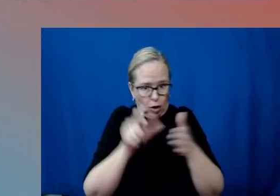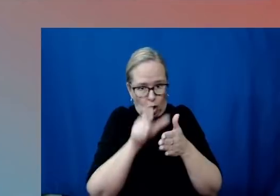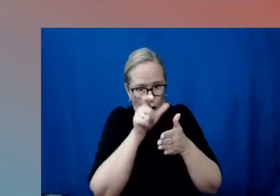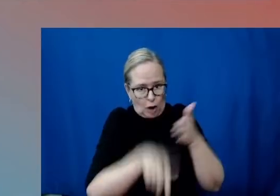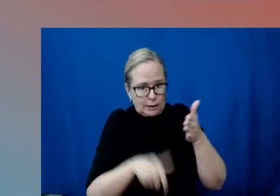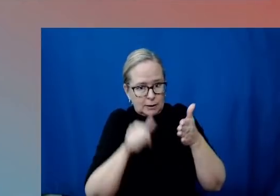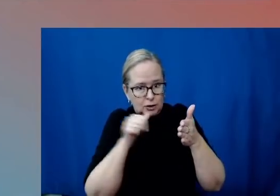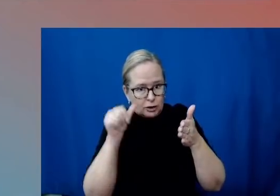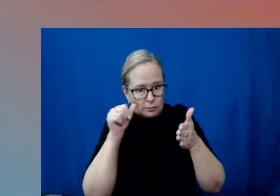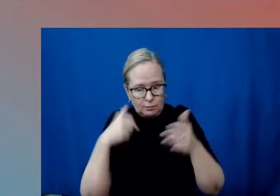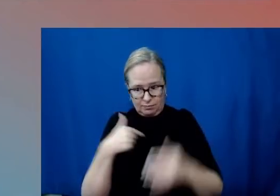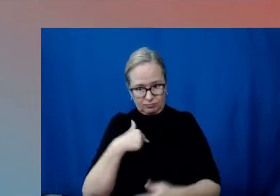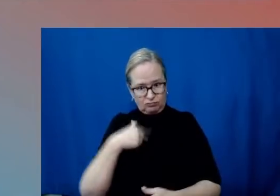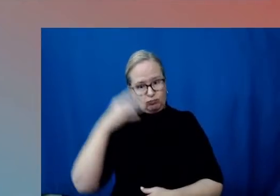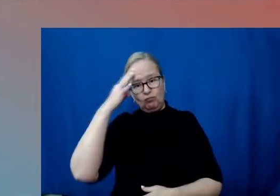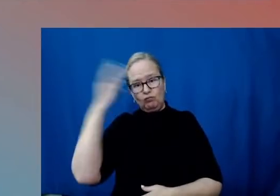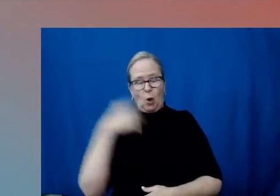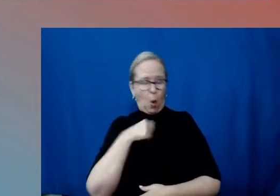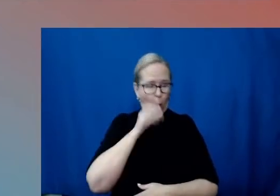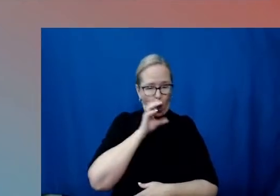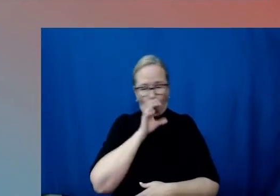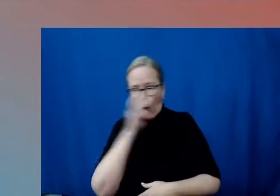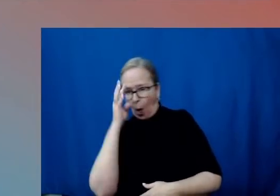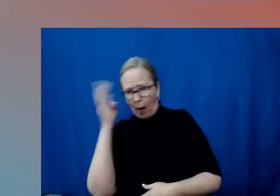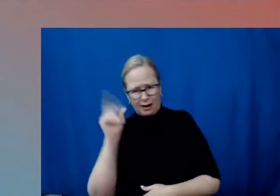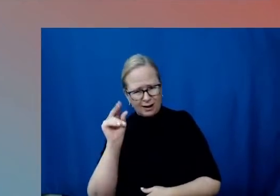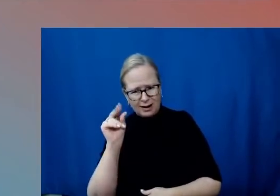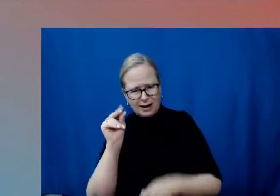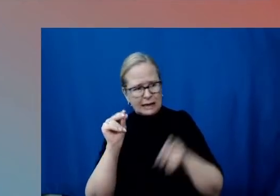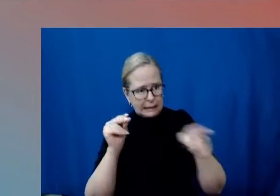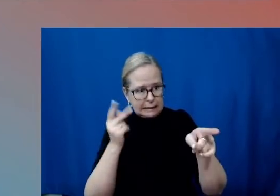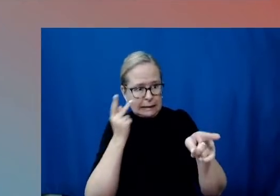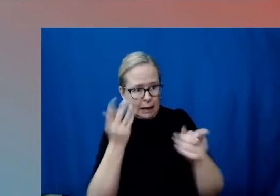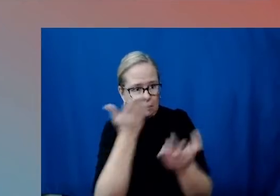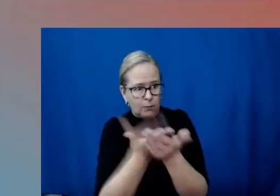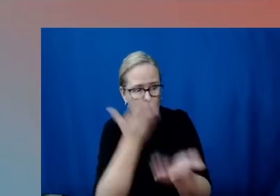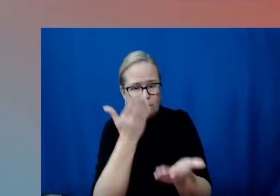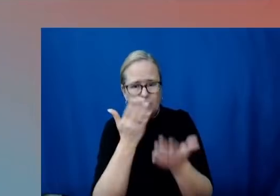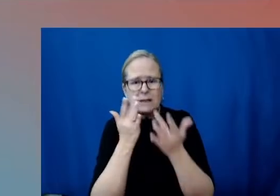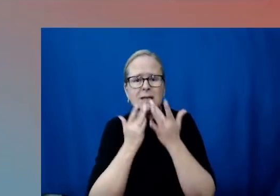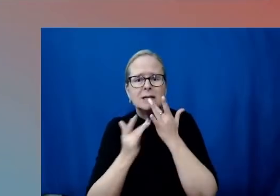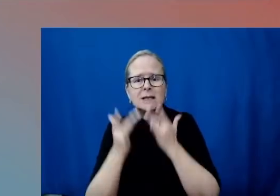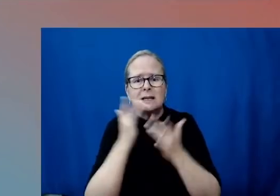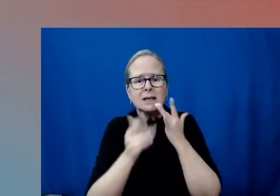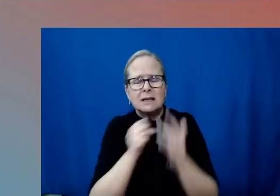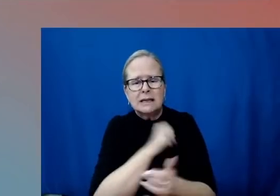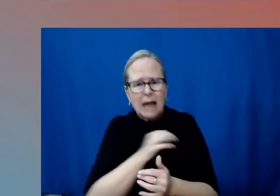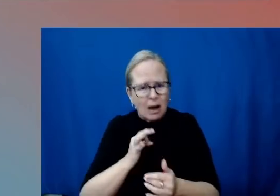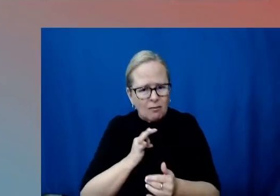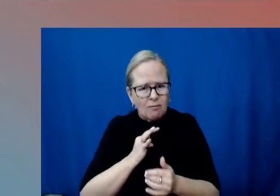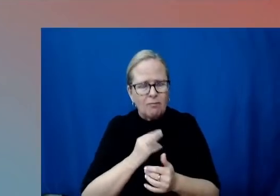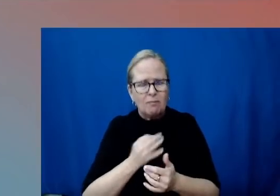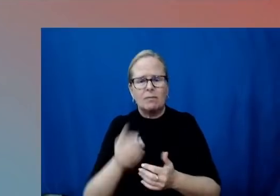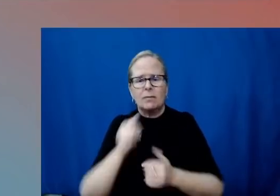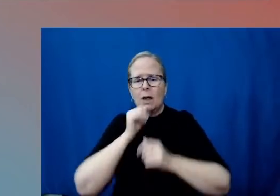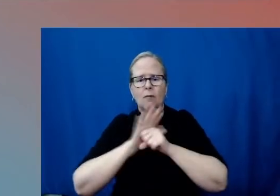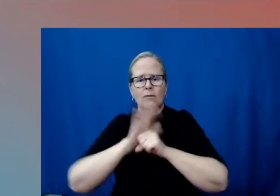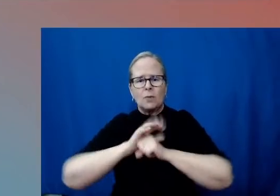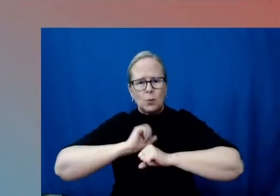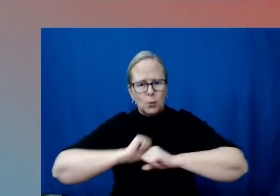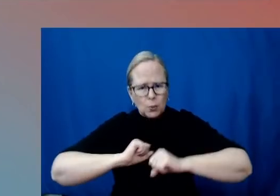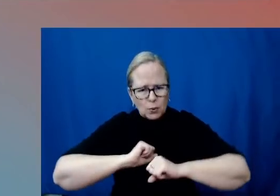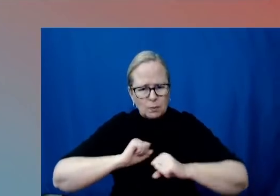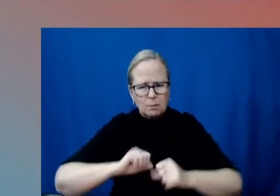staffing issues. So it can be staffing from nurses to anesthetists, but also space issues, also infection control, and